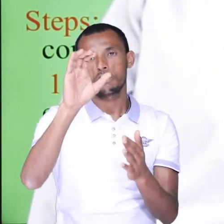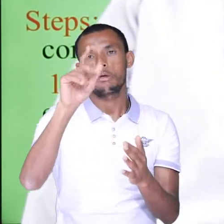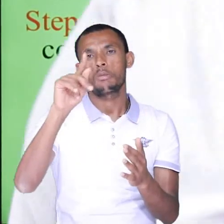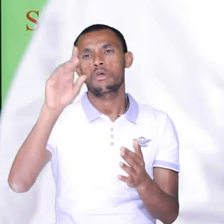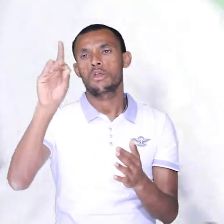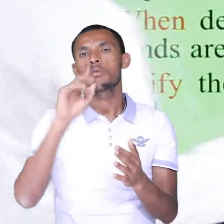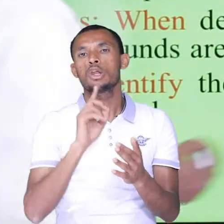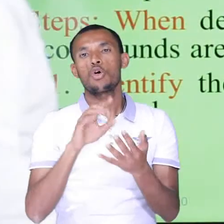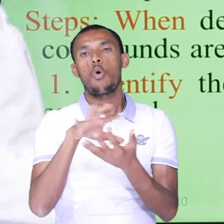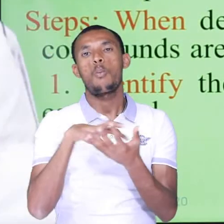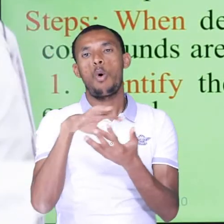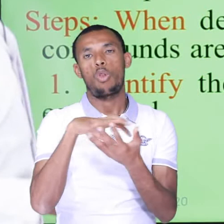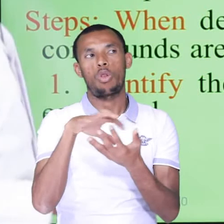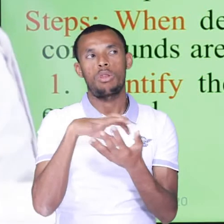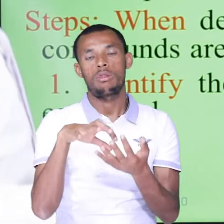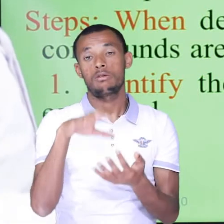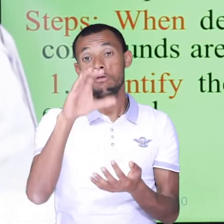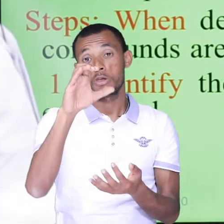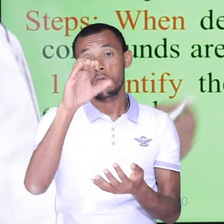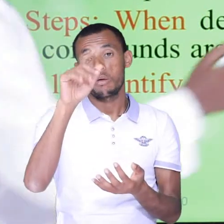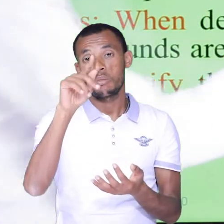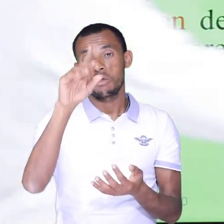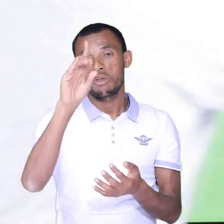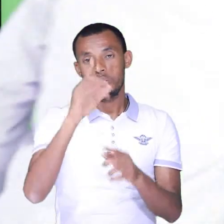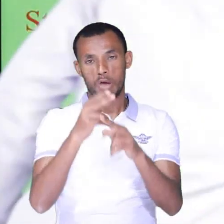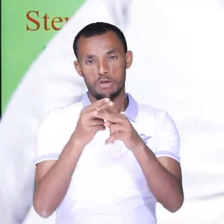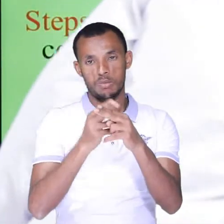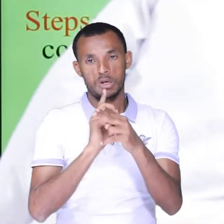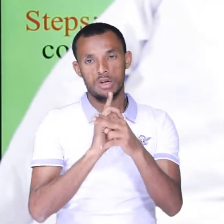CPD. In short, it is to mean compound.